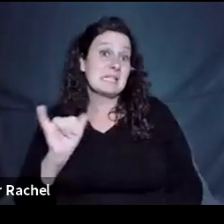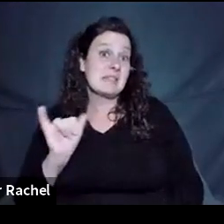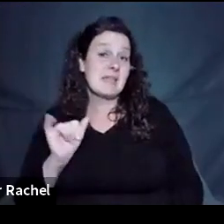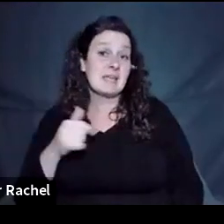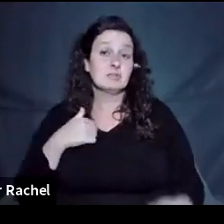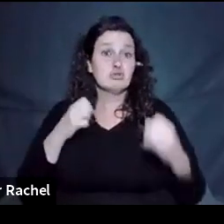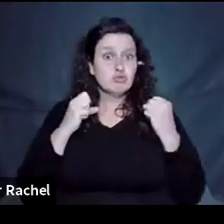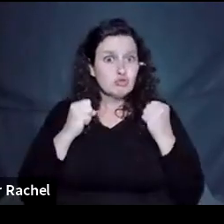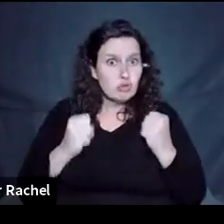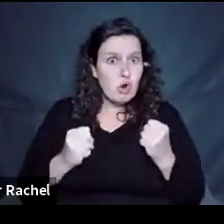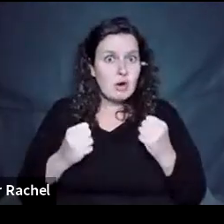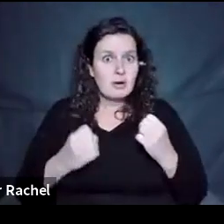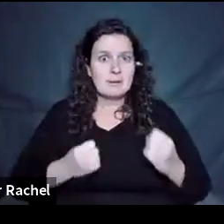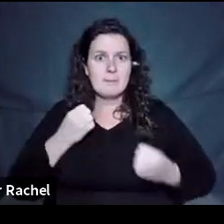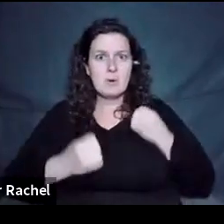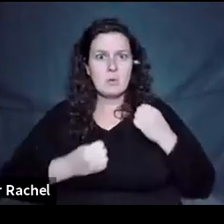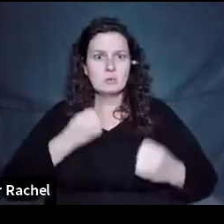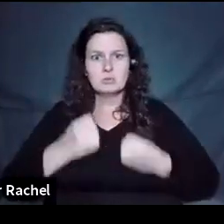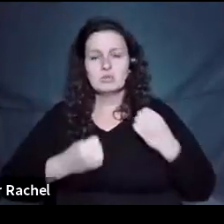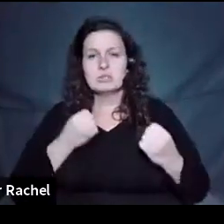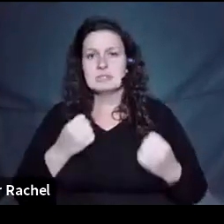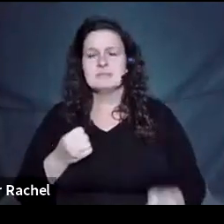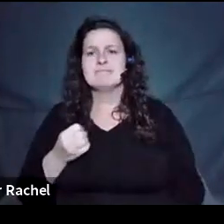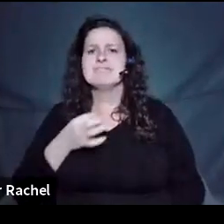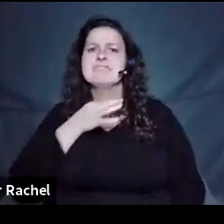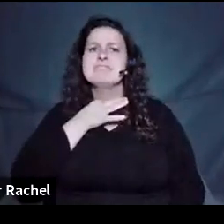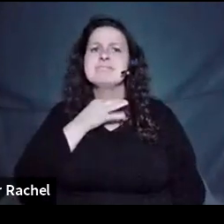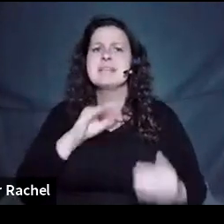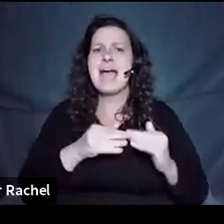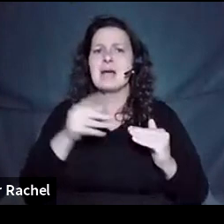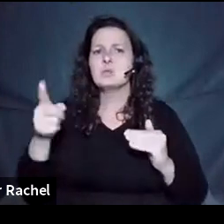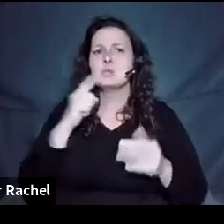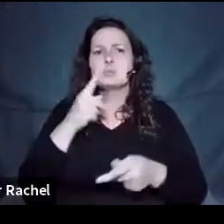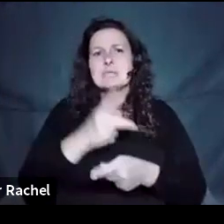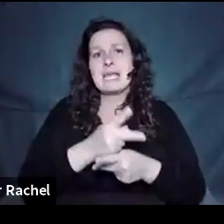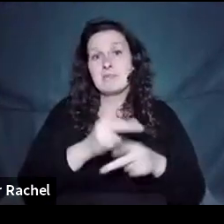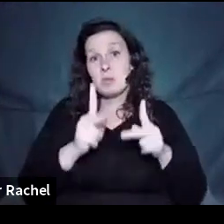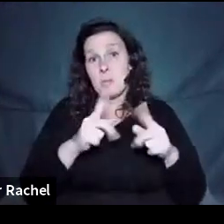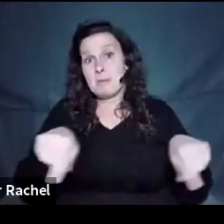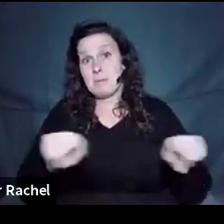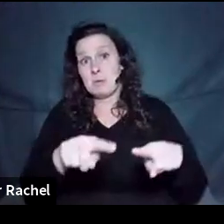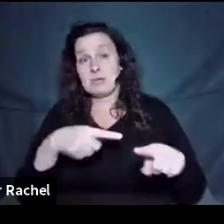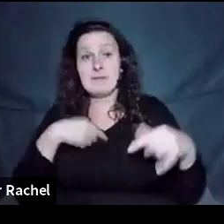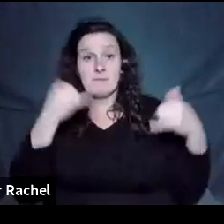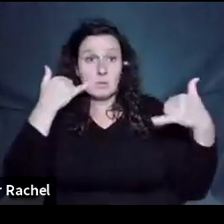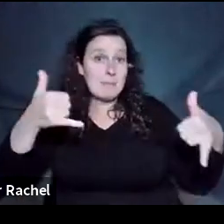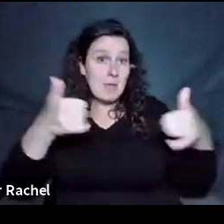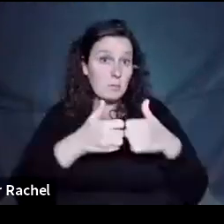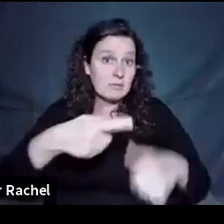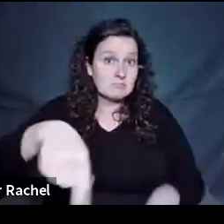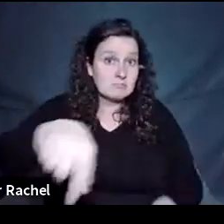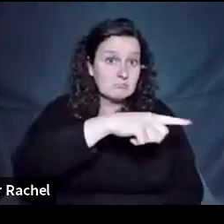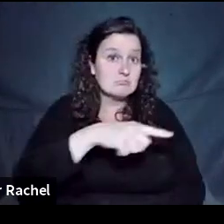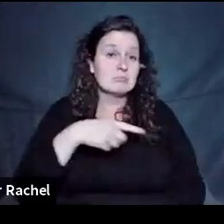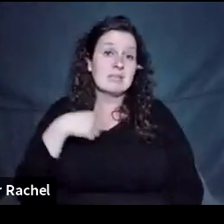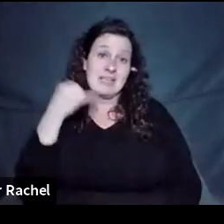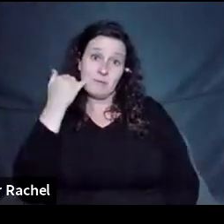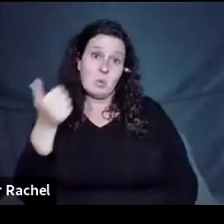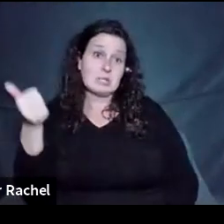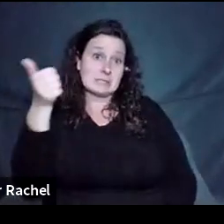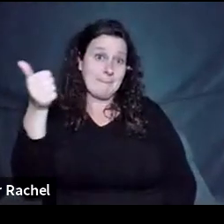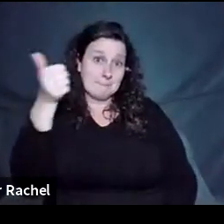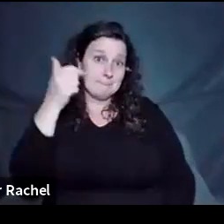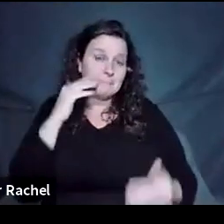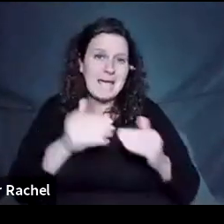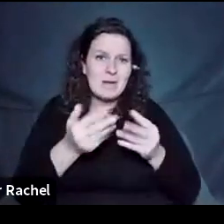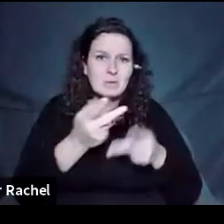strong emotions. How do you take care of the people that you're playing with, particularly when you're topping